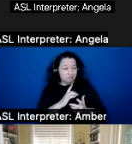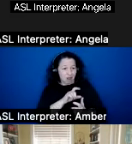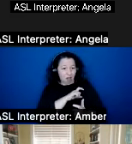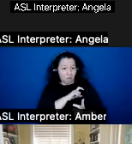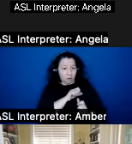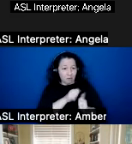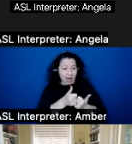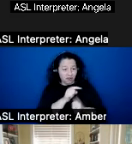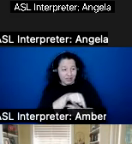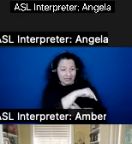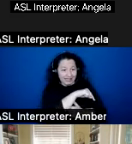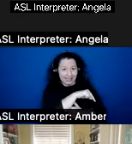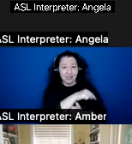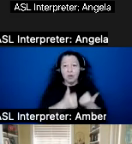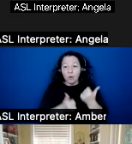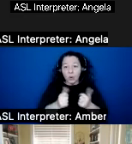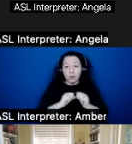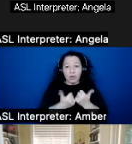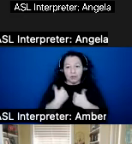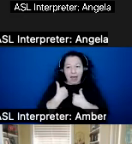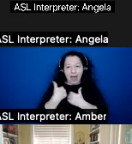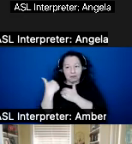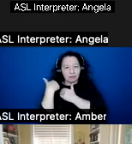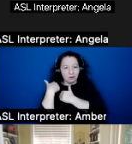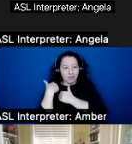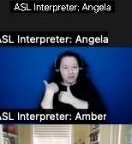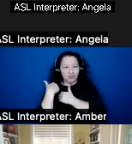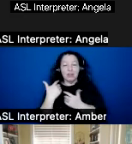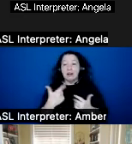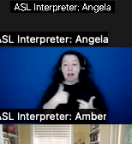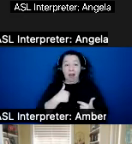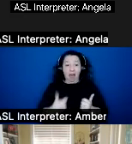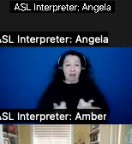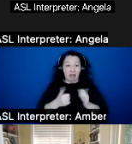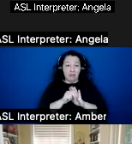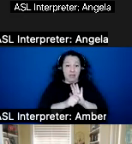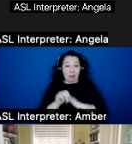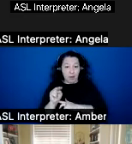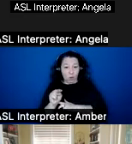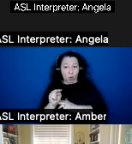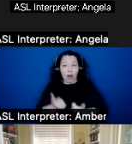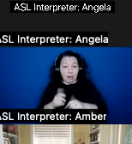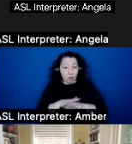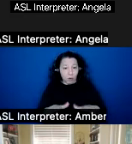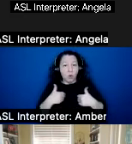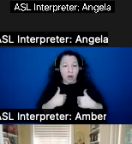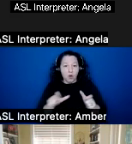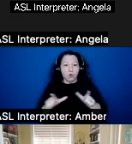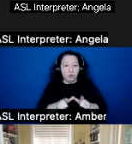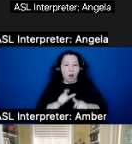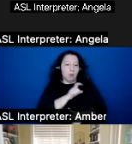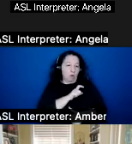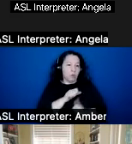as to which agency has jurisdiction. I'm in Minnesota living on res where there is tribal law enforcement agency. Thank